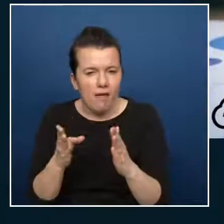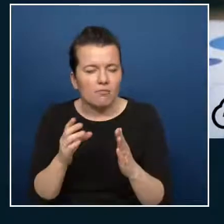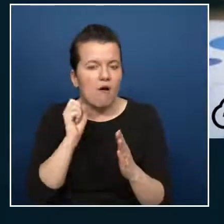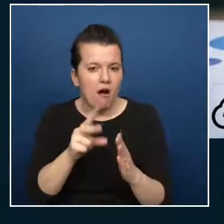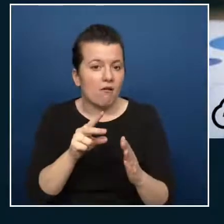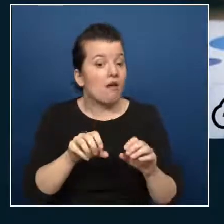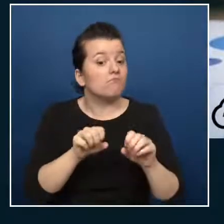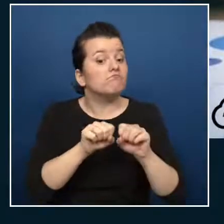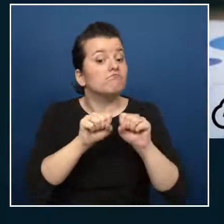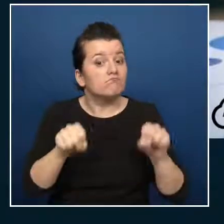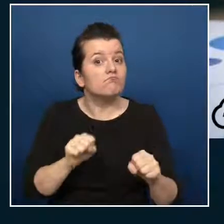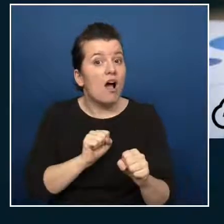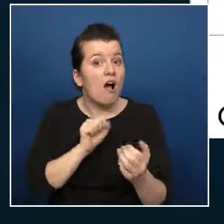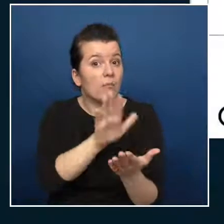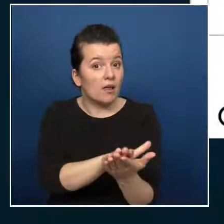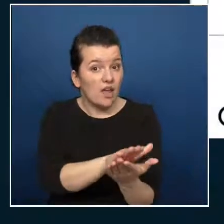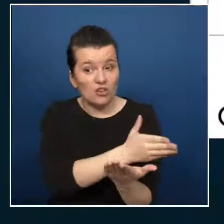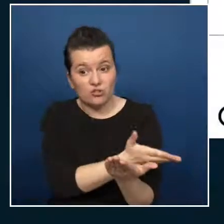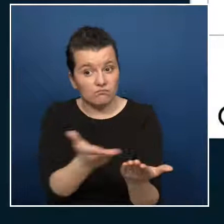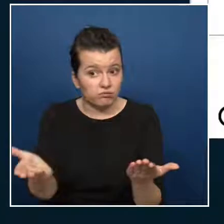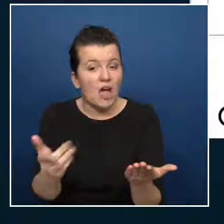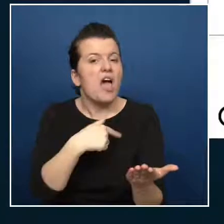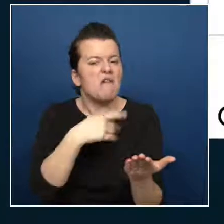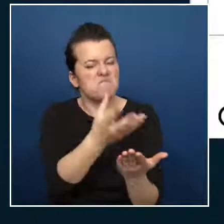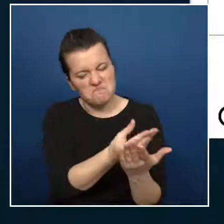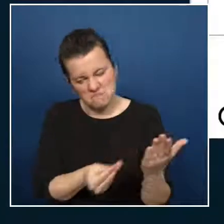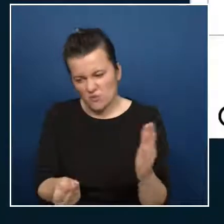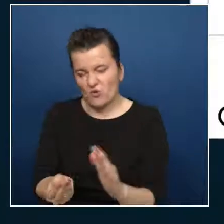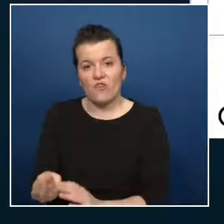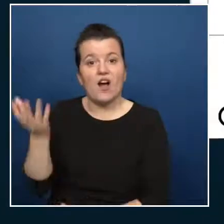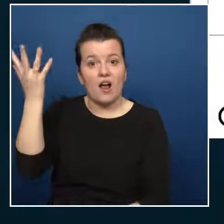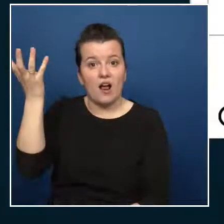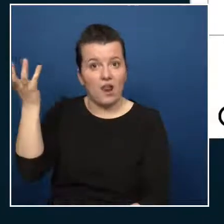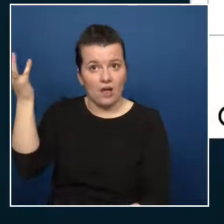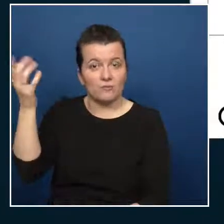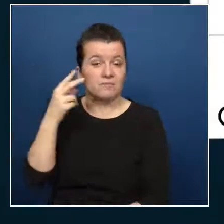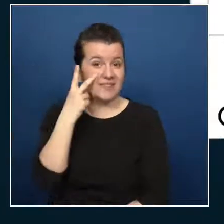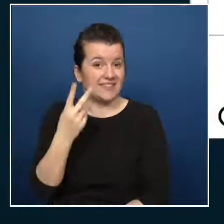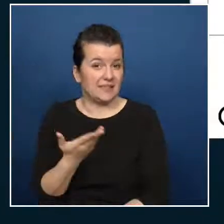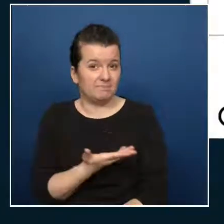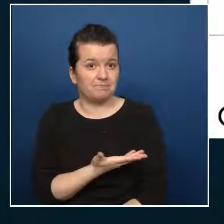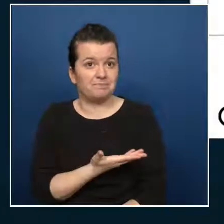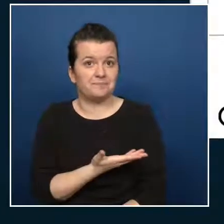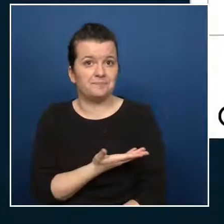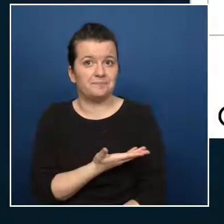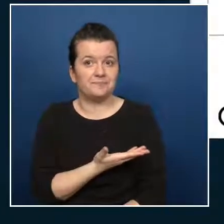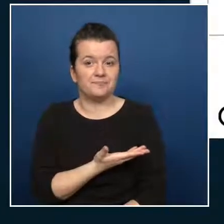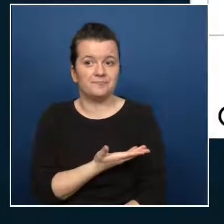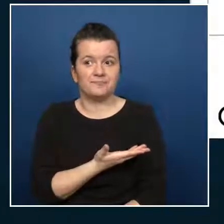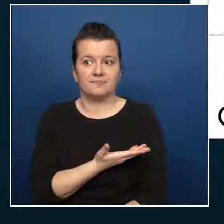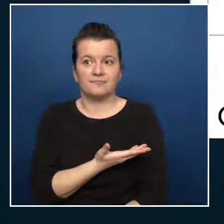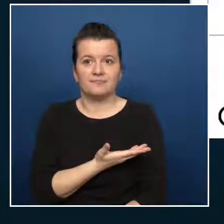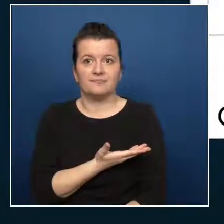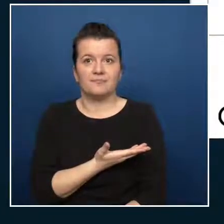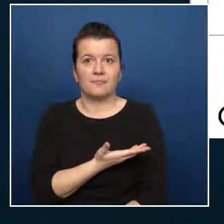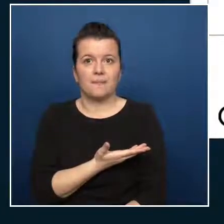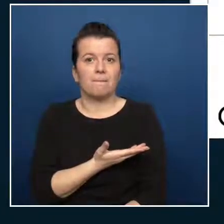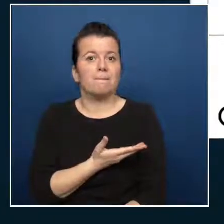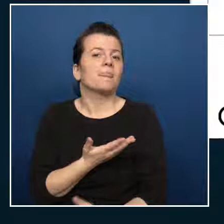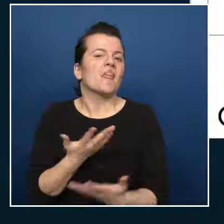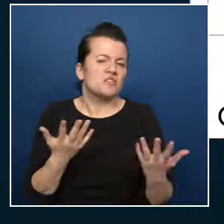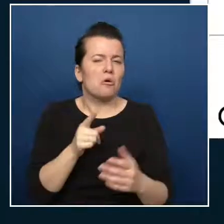application to the cloud. And the existing application looks like this. So it wasn't a 15-year-old,